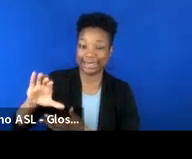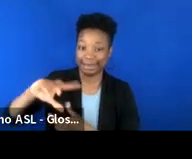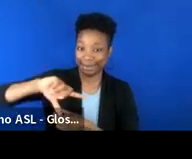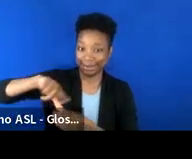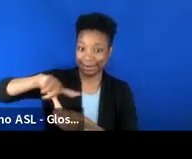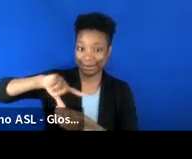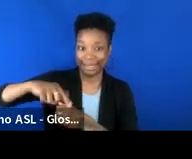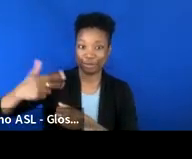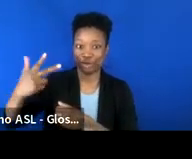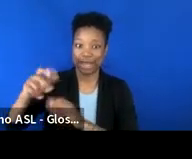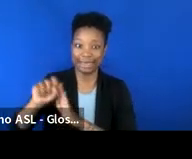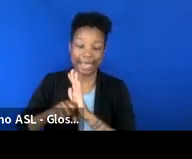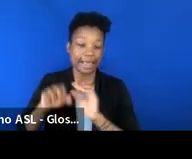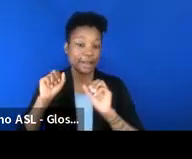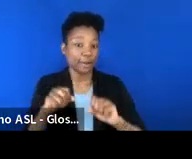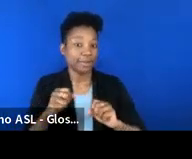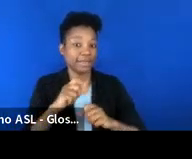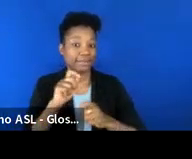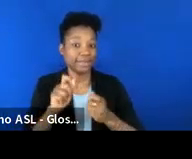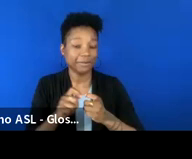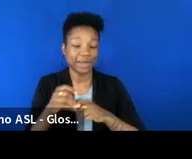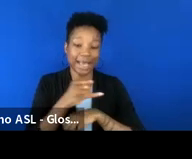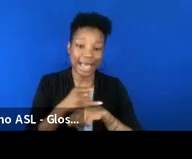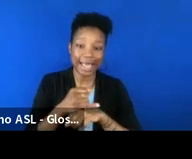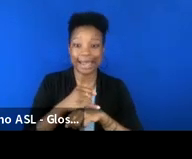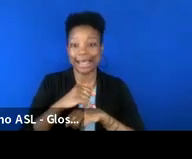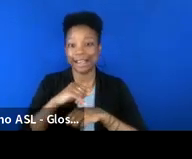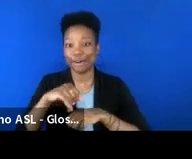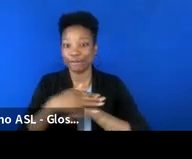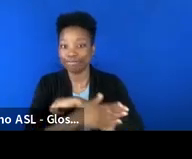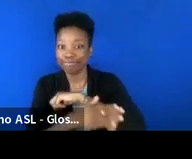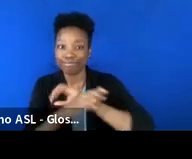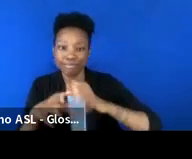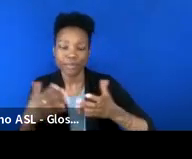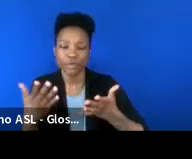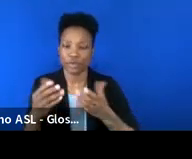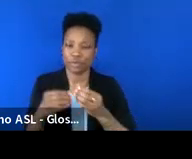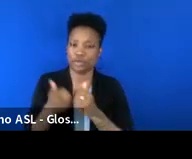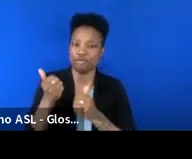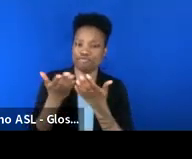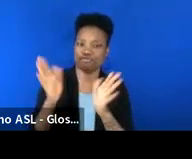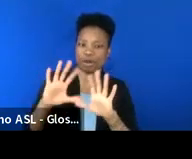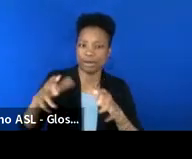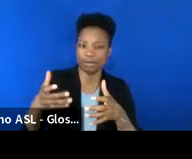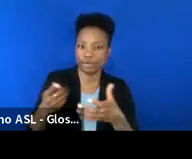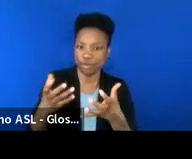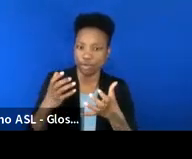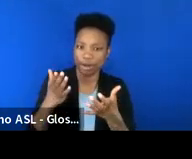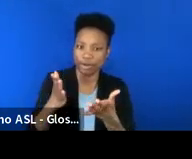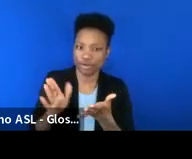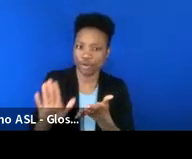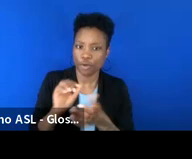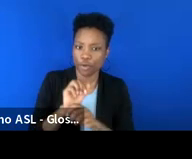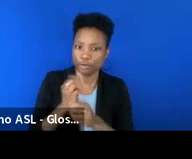of island nations. What's the broadest community you hope your work serves? And then five, a grounded image